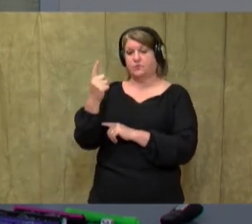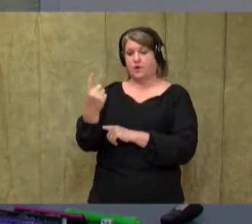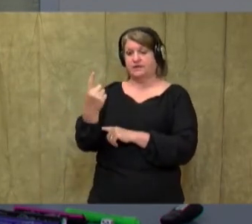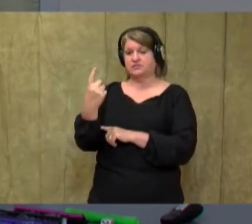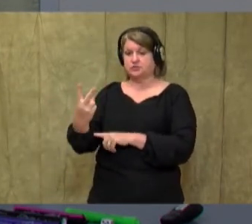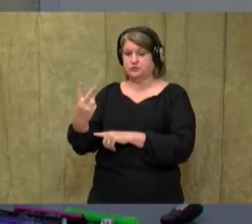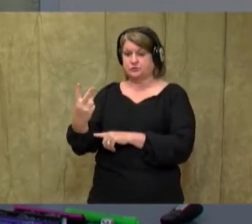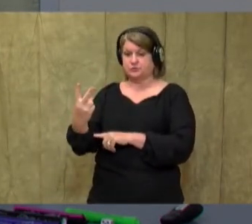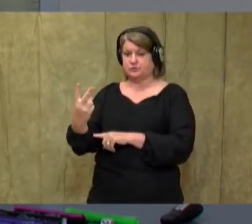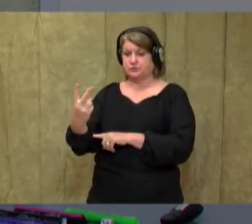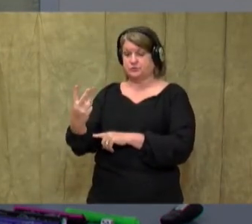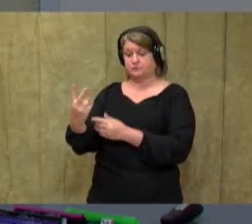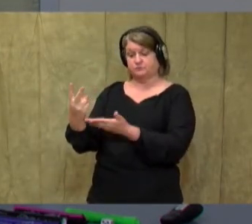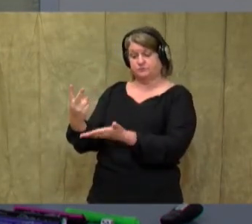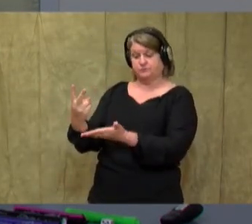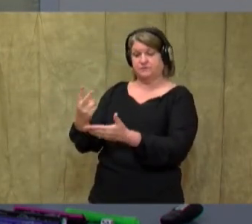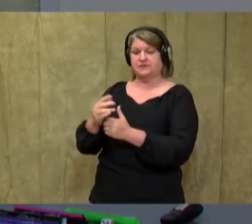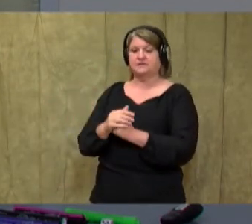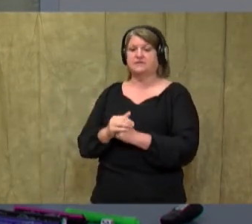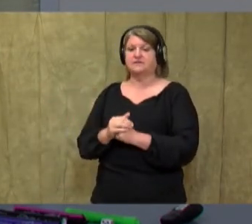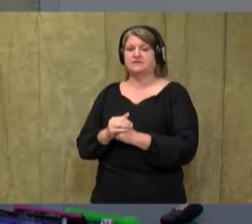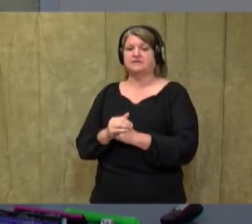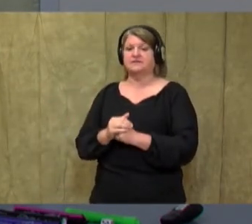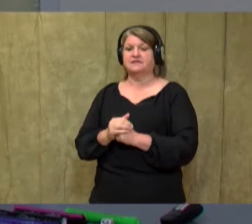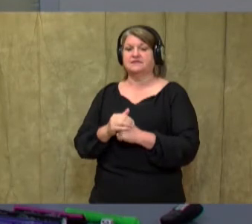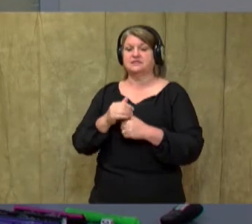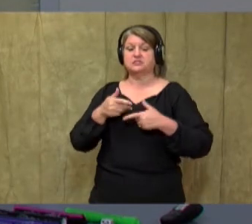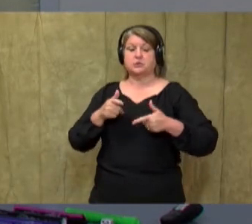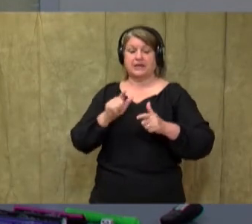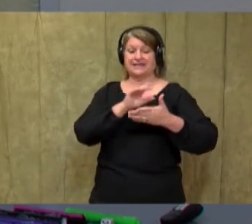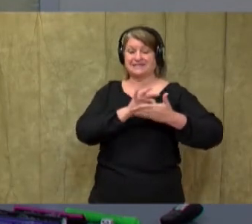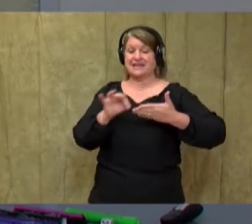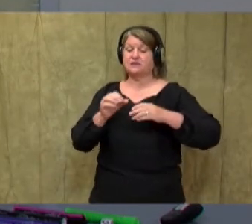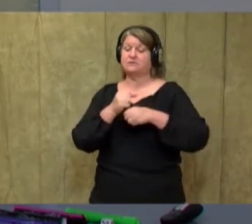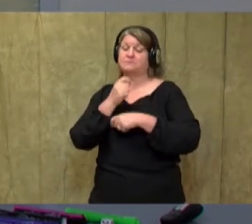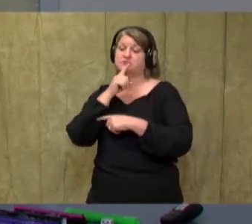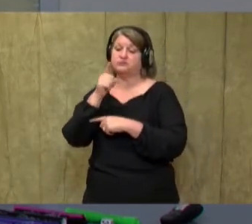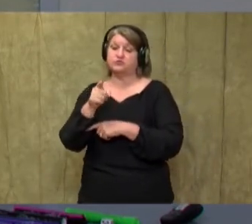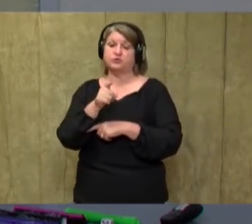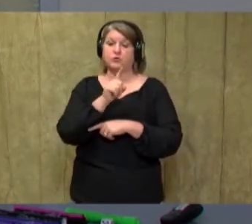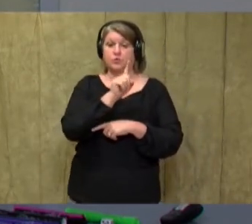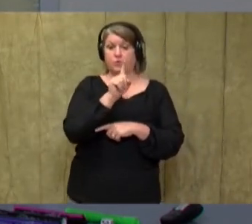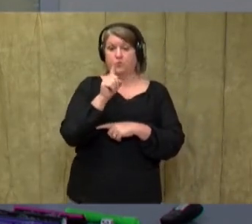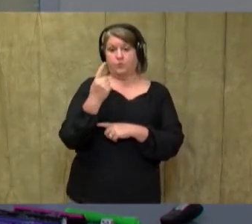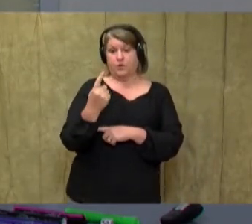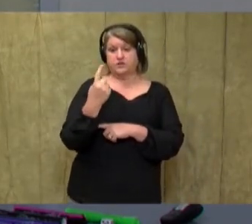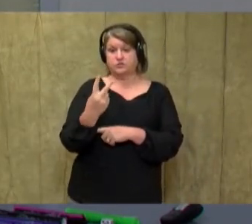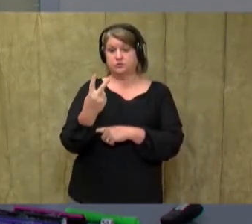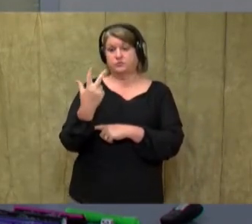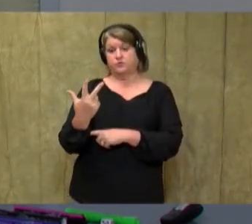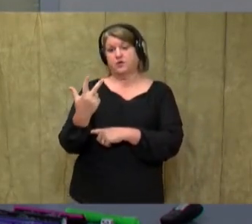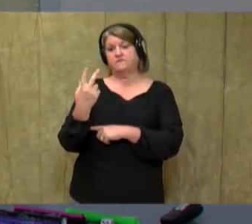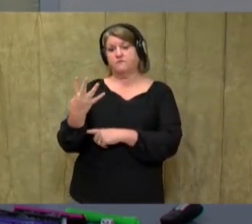1, 2. All right, let's count to make sure.